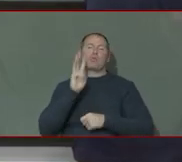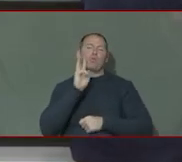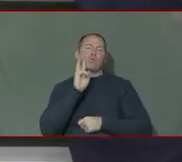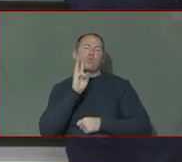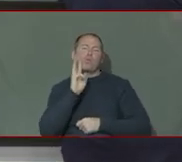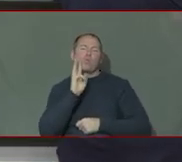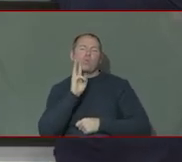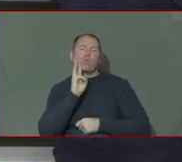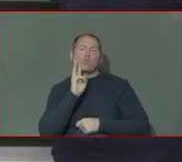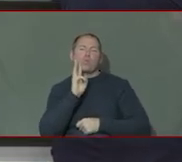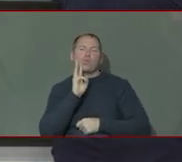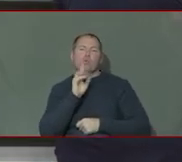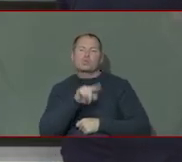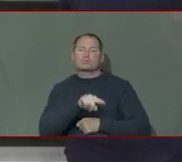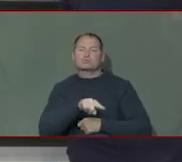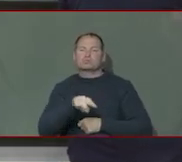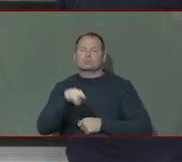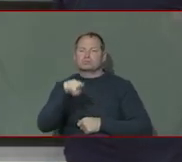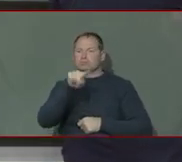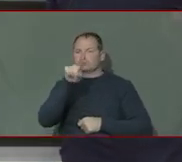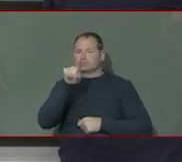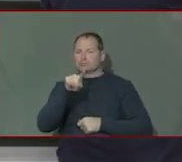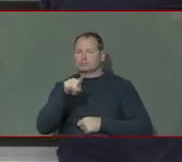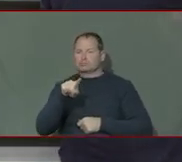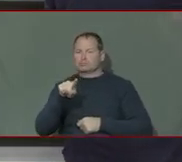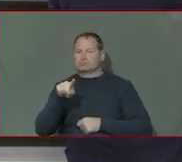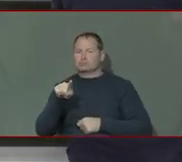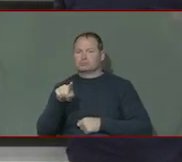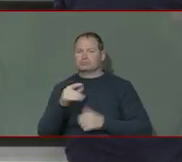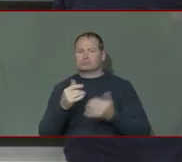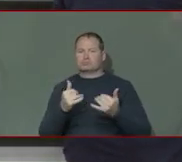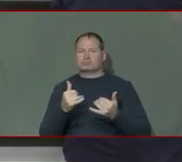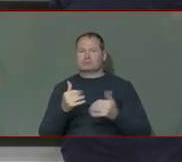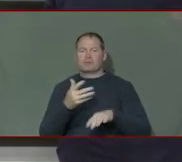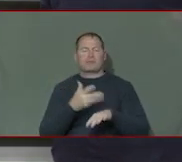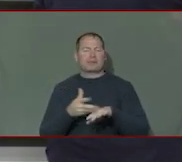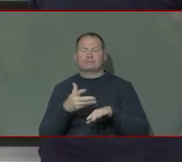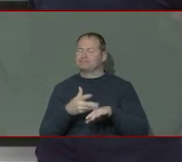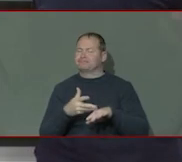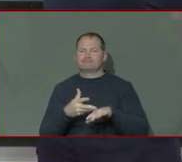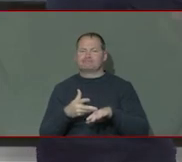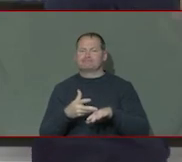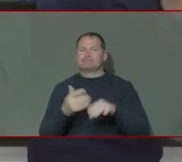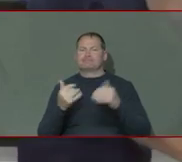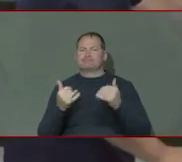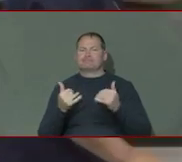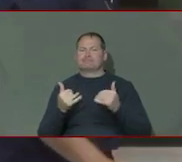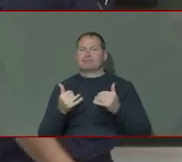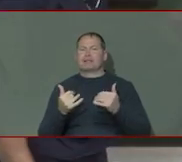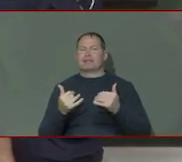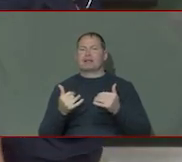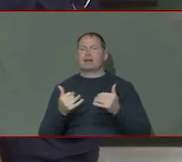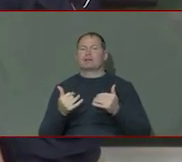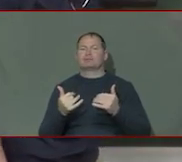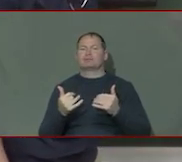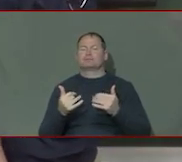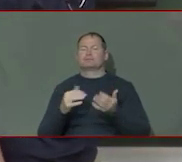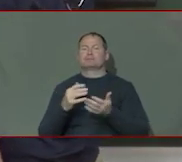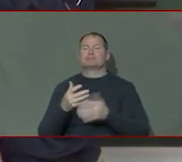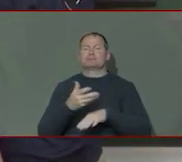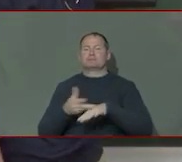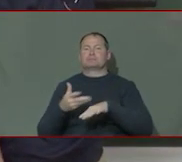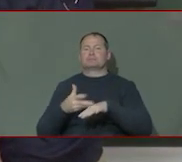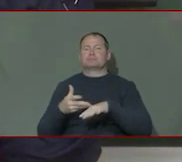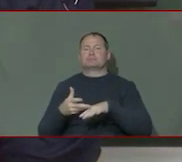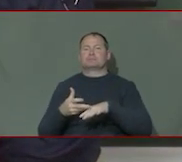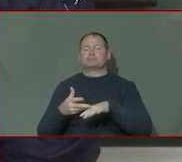the water that's moving down in this now, this is now not called blood anymore. The blood has been filtered here by the filter paper